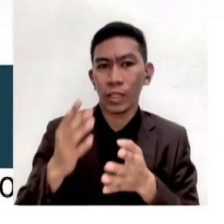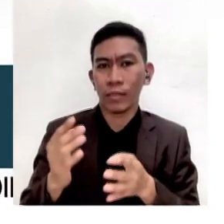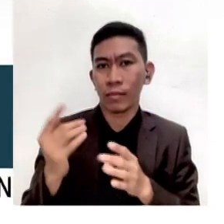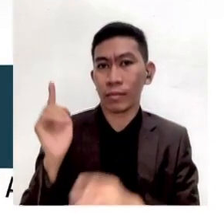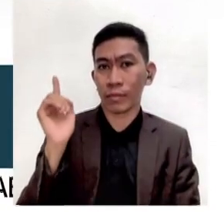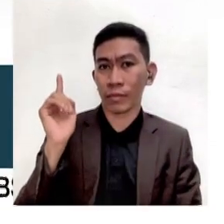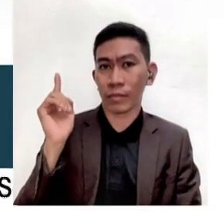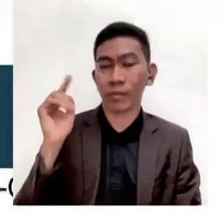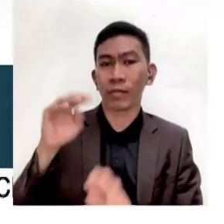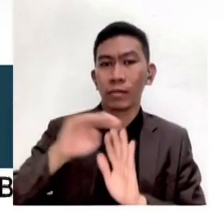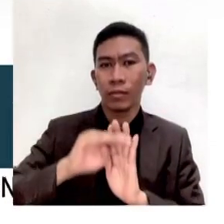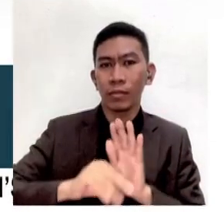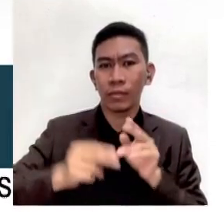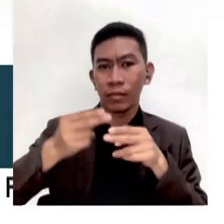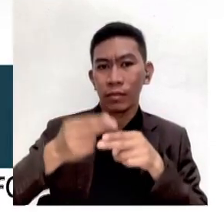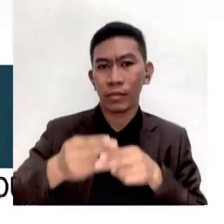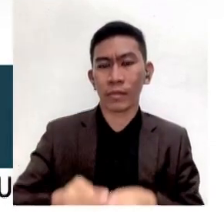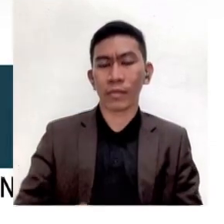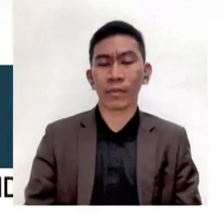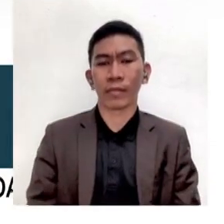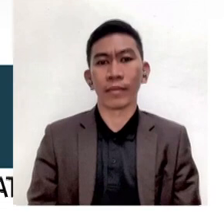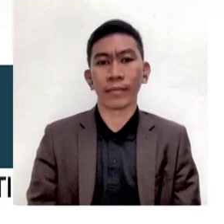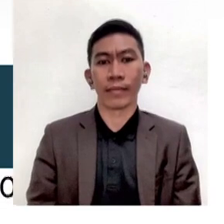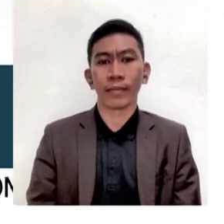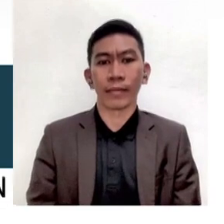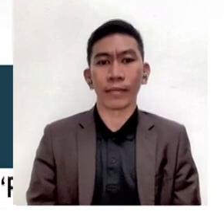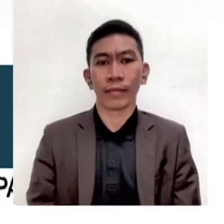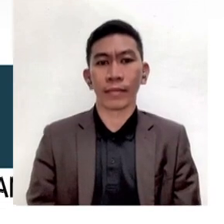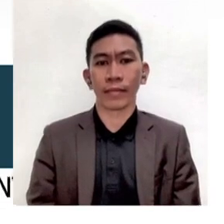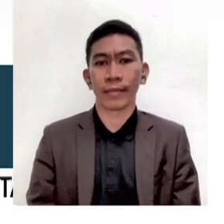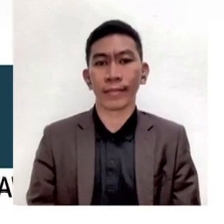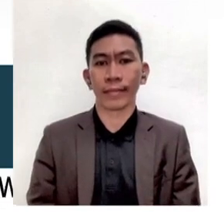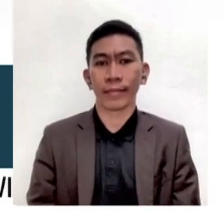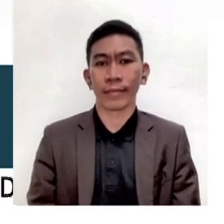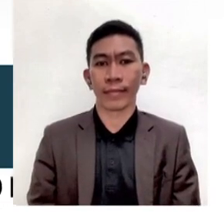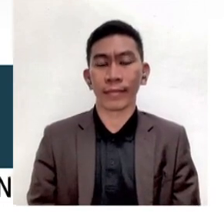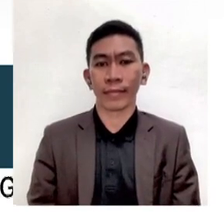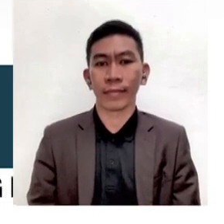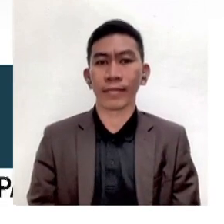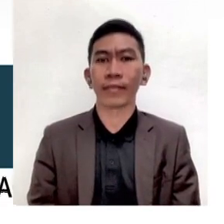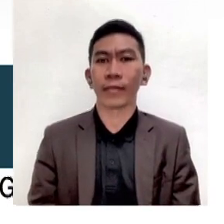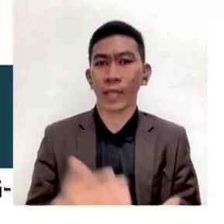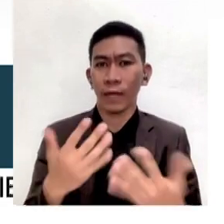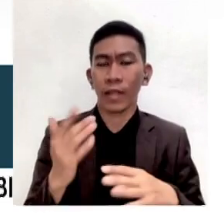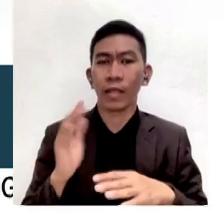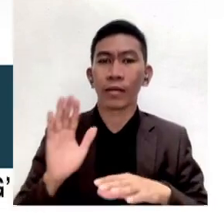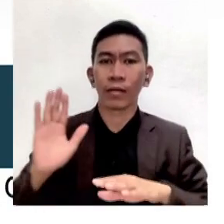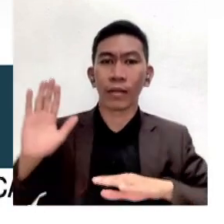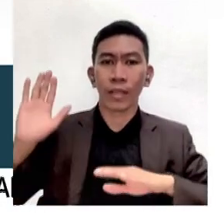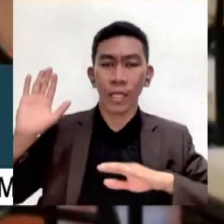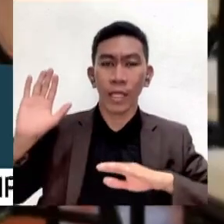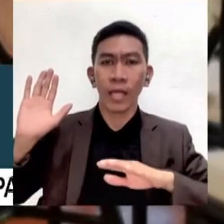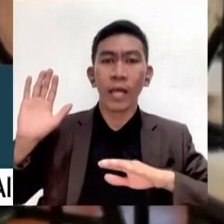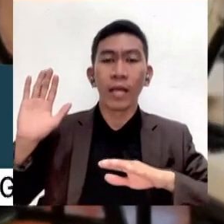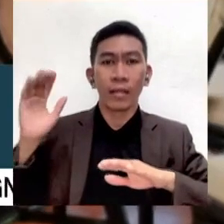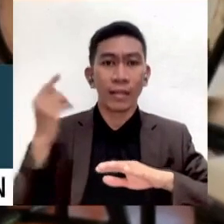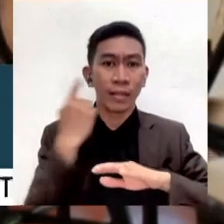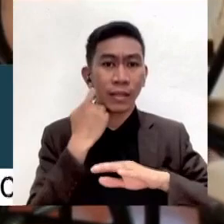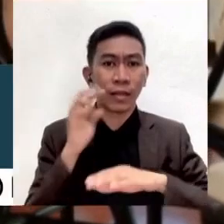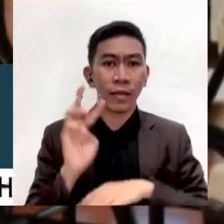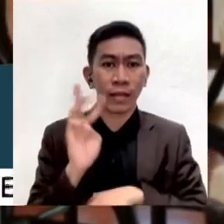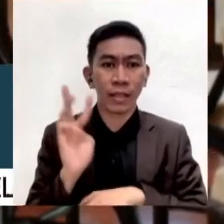Gan, Herman Lechauco, and Roman Felipe Reyes took their oaths Wednesday. Tan, a longtime